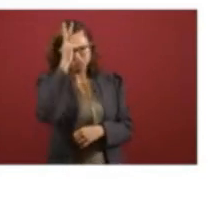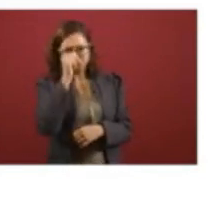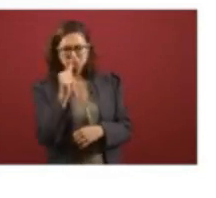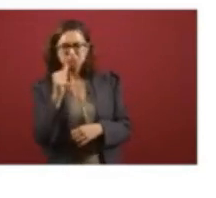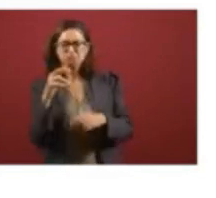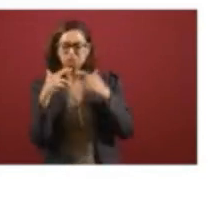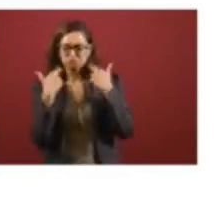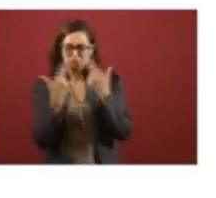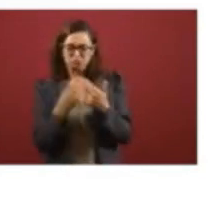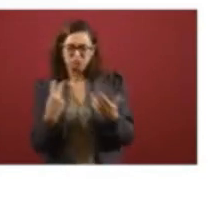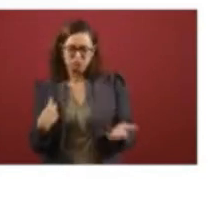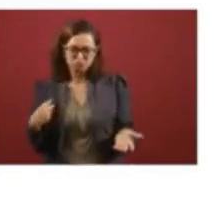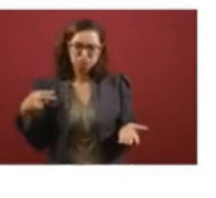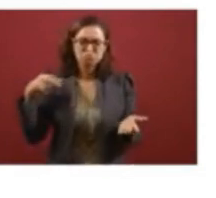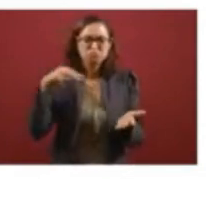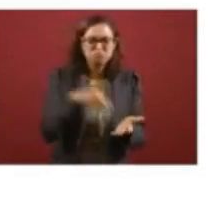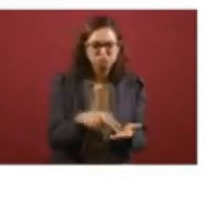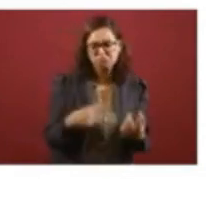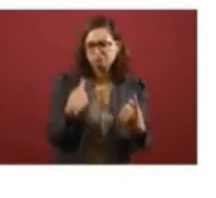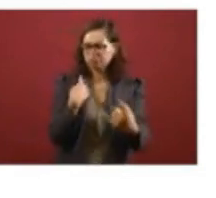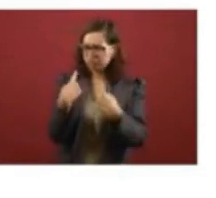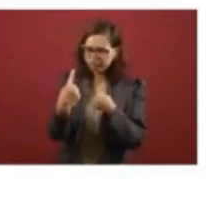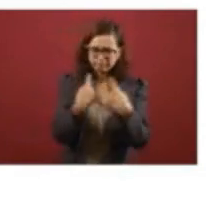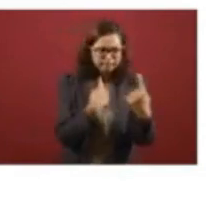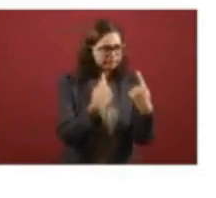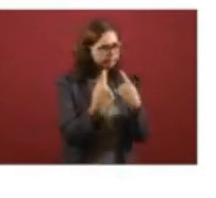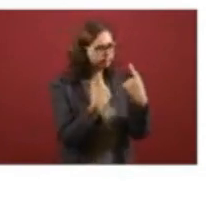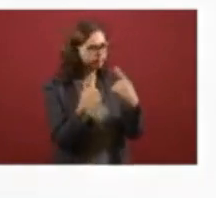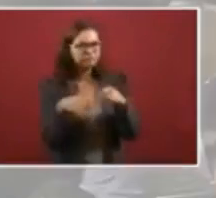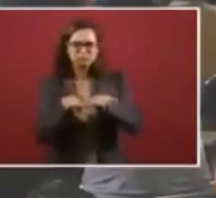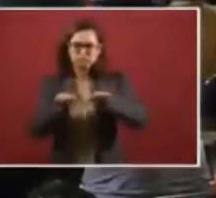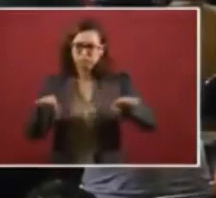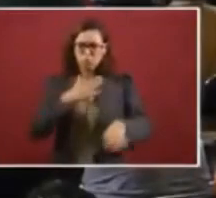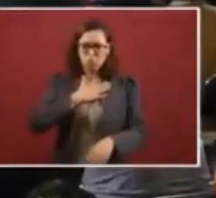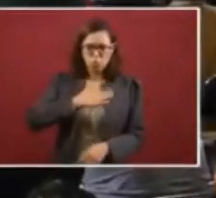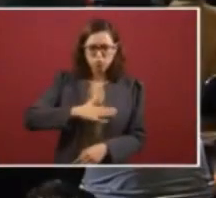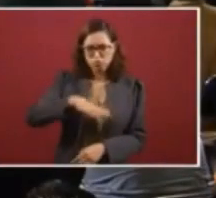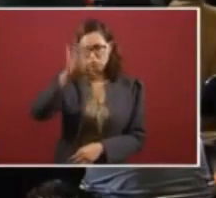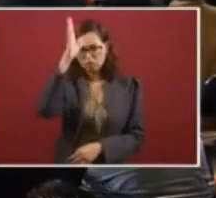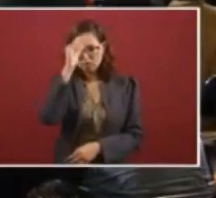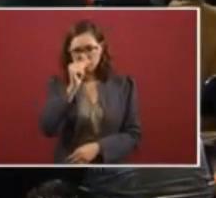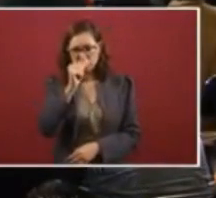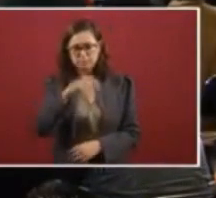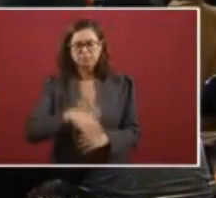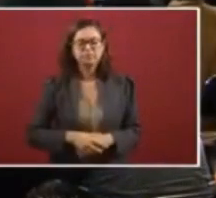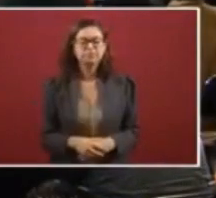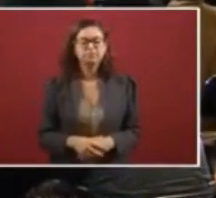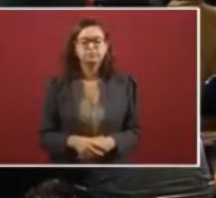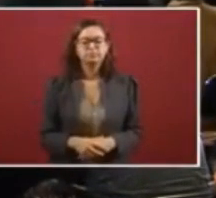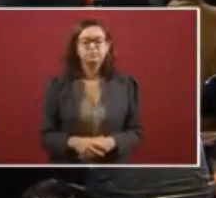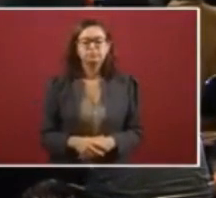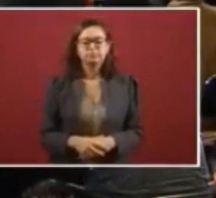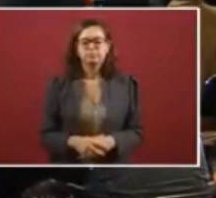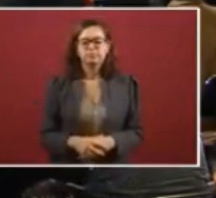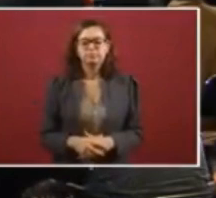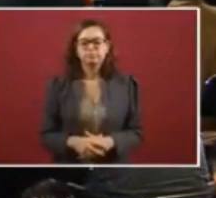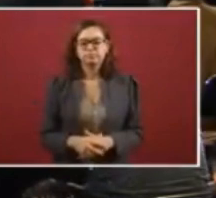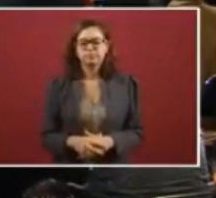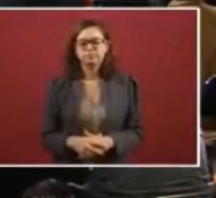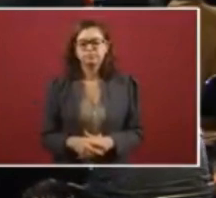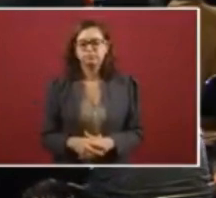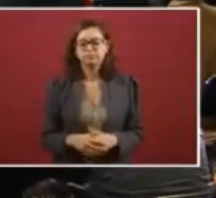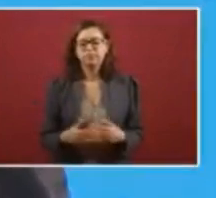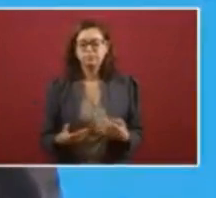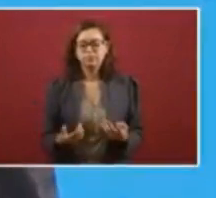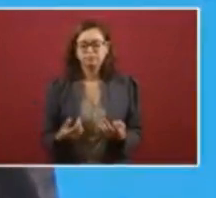And we responded, or they responded and came to an agreement. The results of